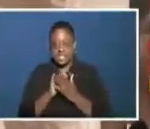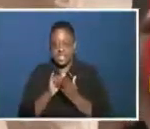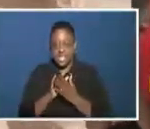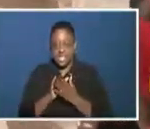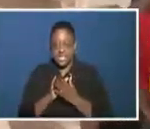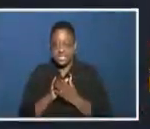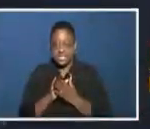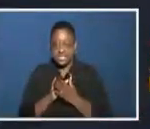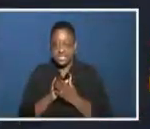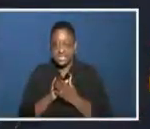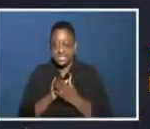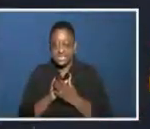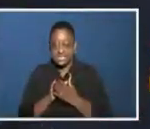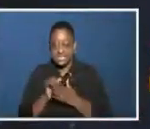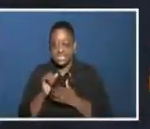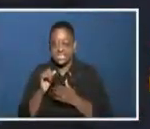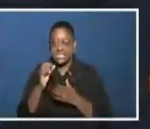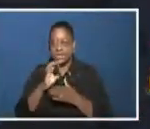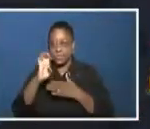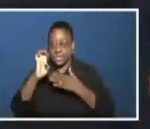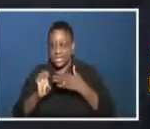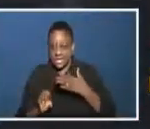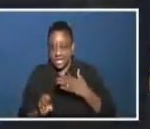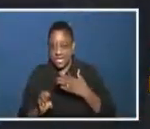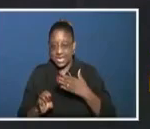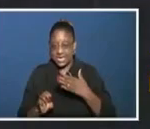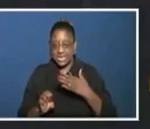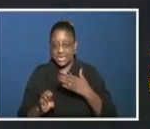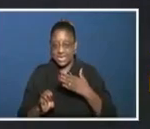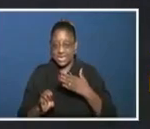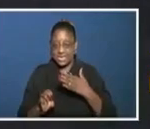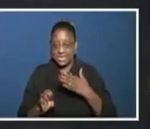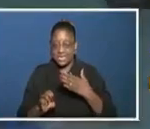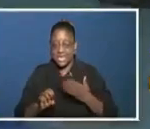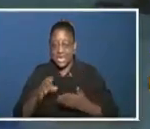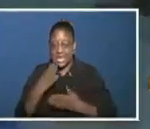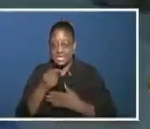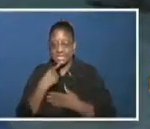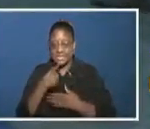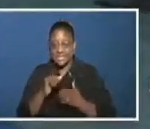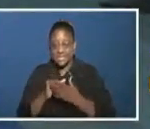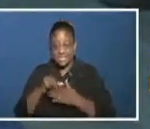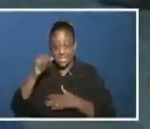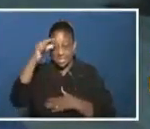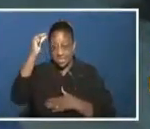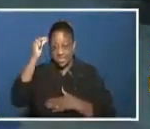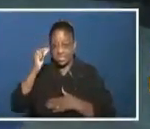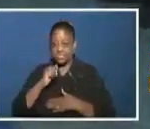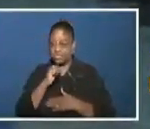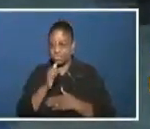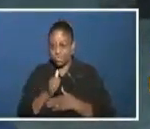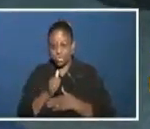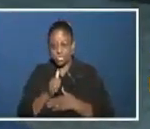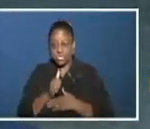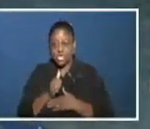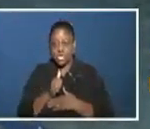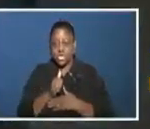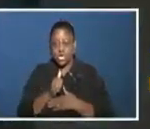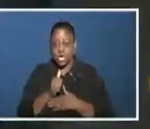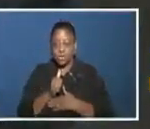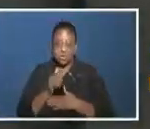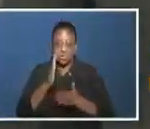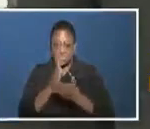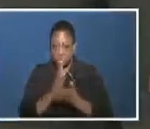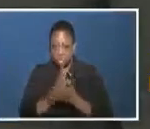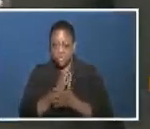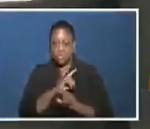industrial tribunal that would put it to an end, insisting government would not take the matter lying down and would use everything available